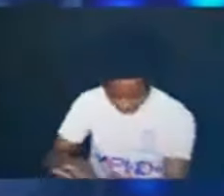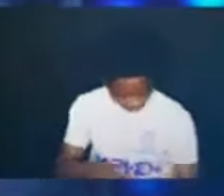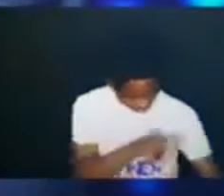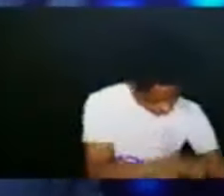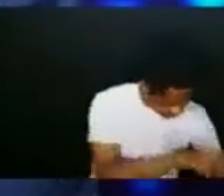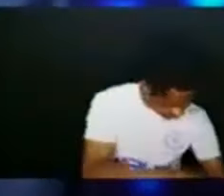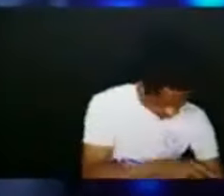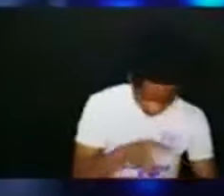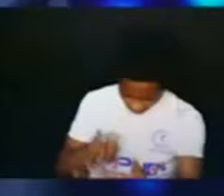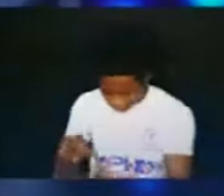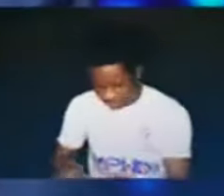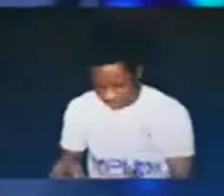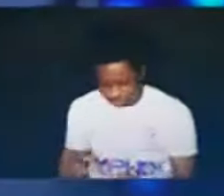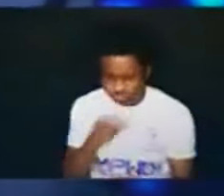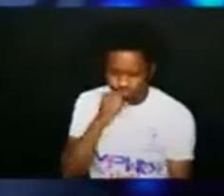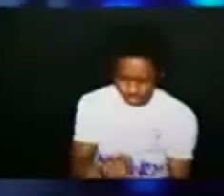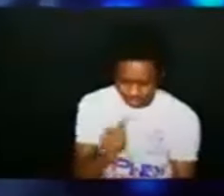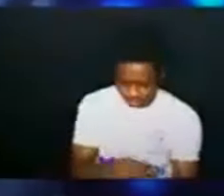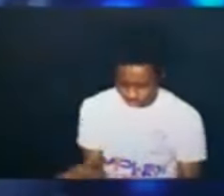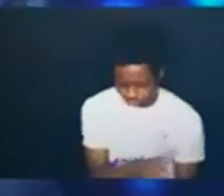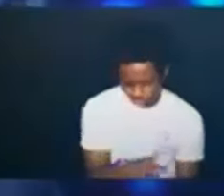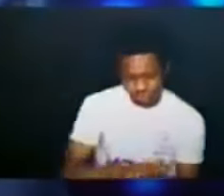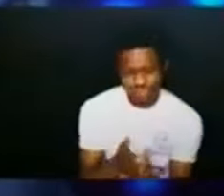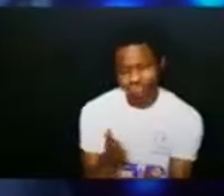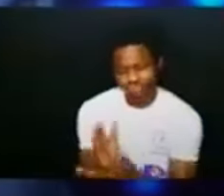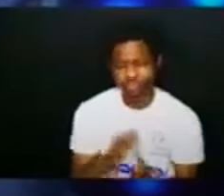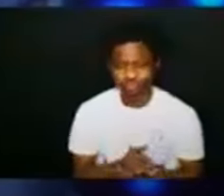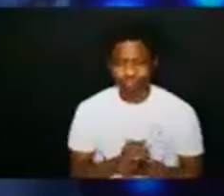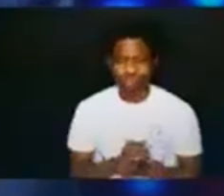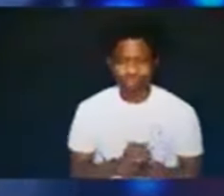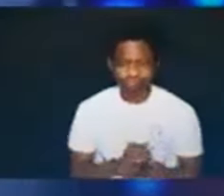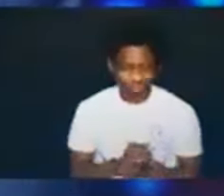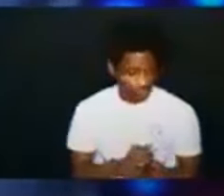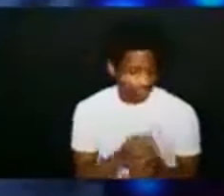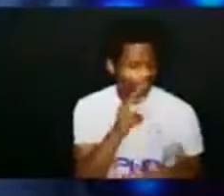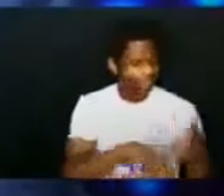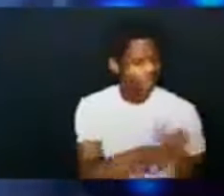no menina ewo emu nipa nimu. Read not to go and preach to other people,